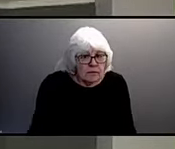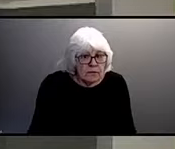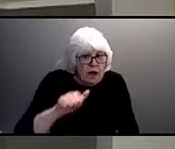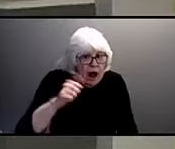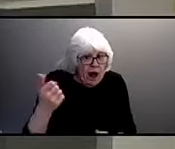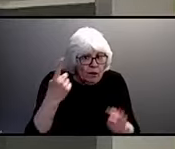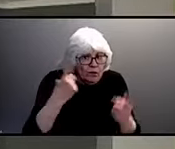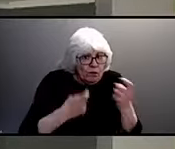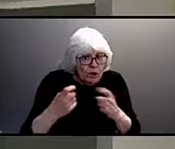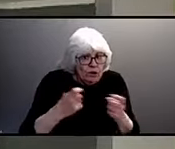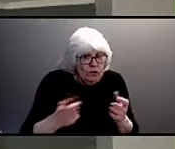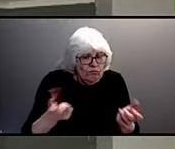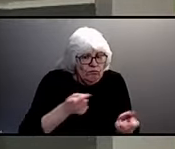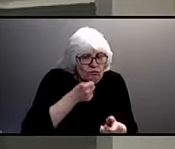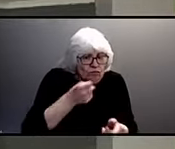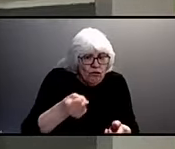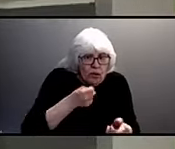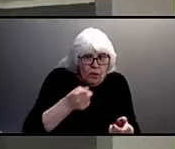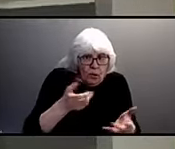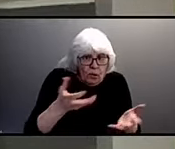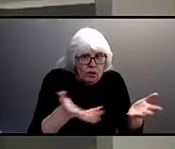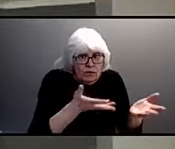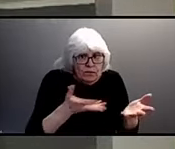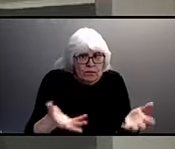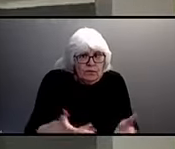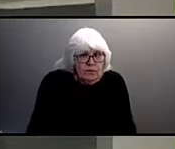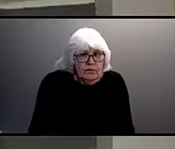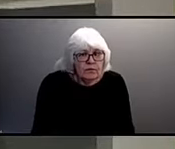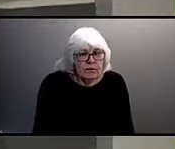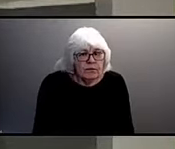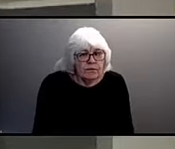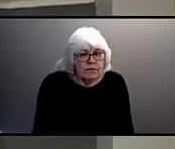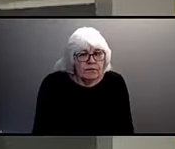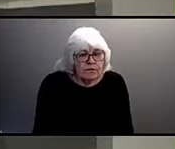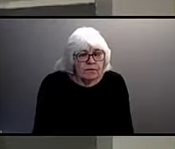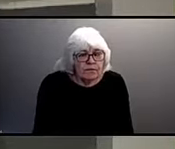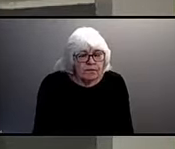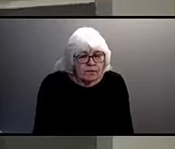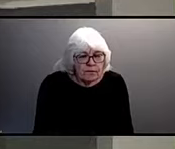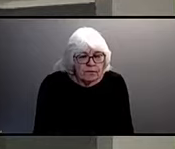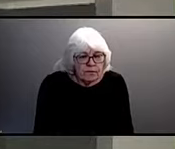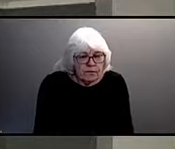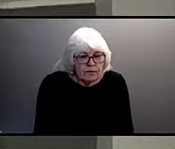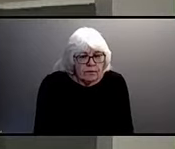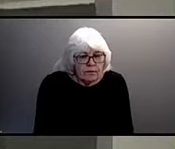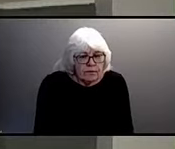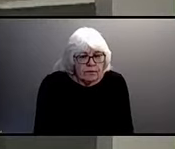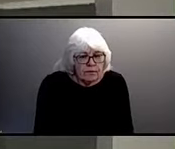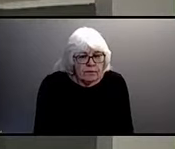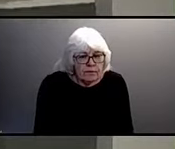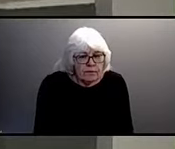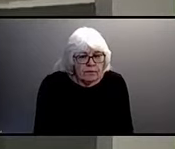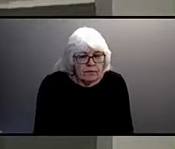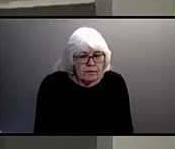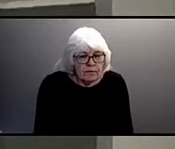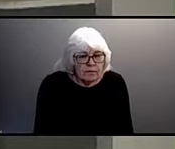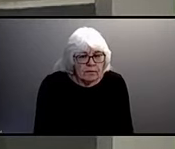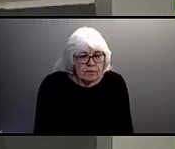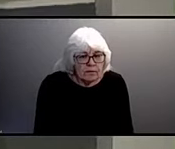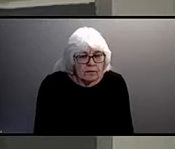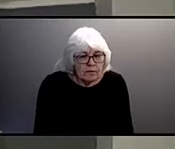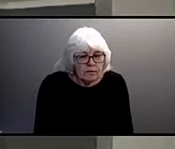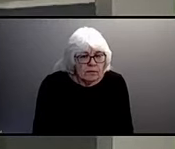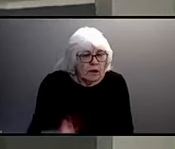One with Radio Canada, yes. With Adrian. Yes, I'll hop in here, thanks. So Adrian Blanc from Radio Canada